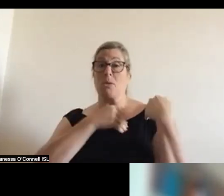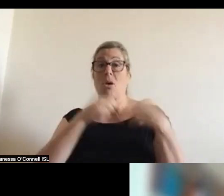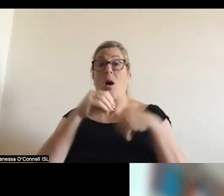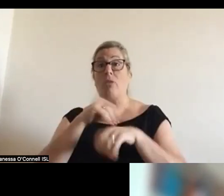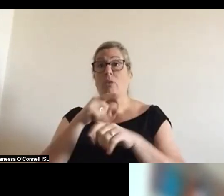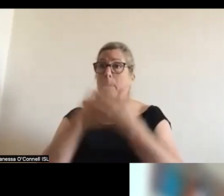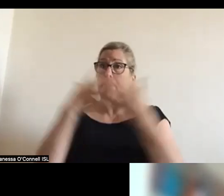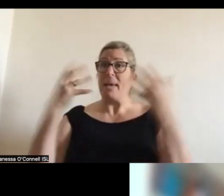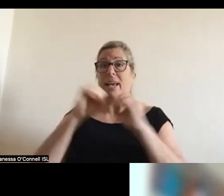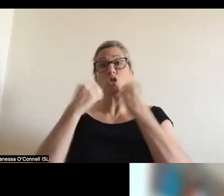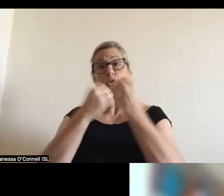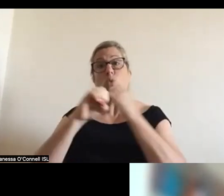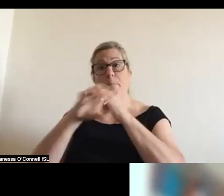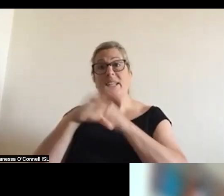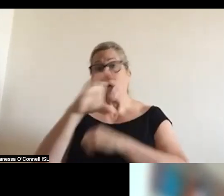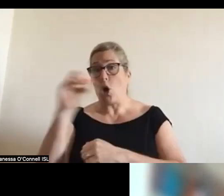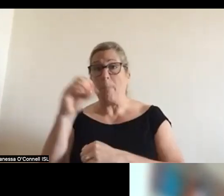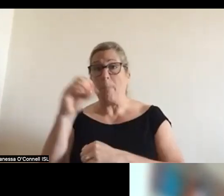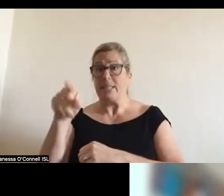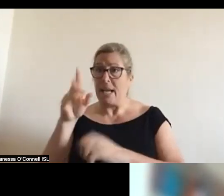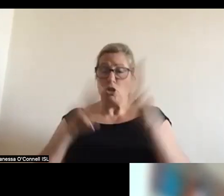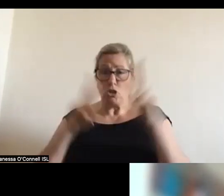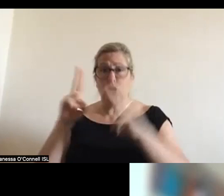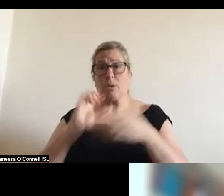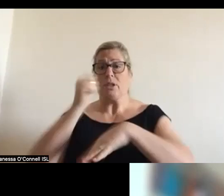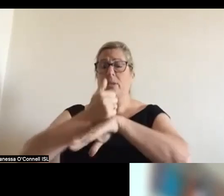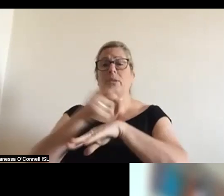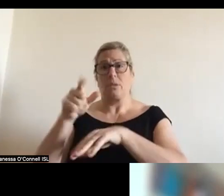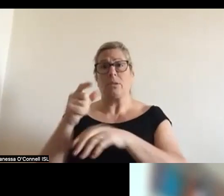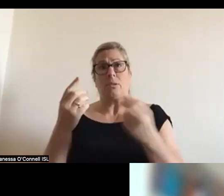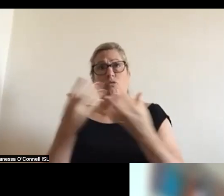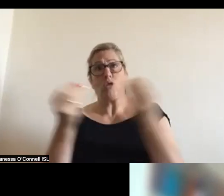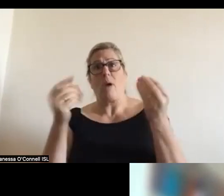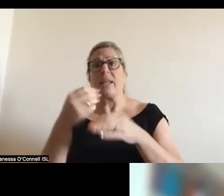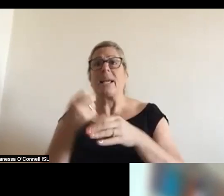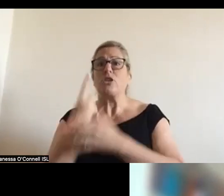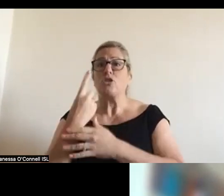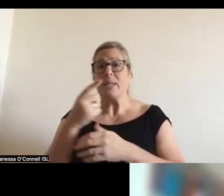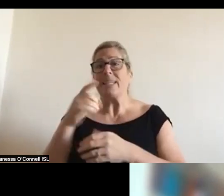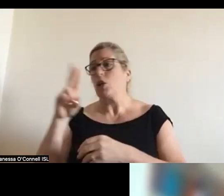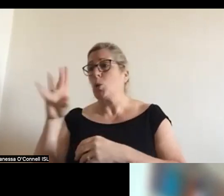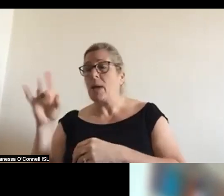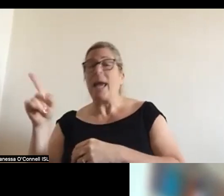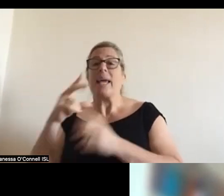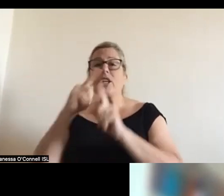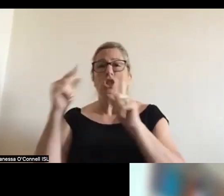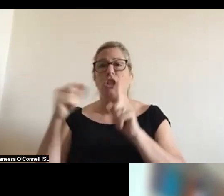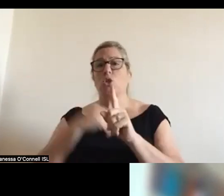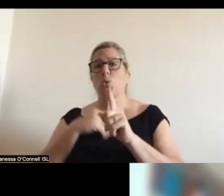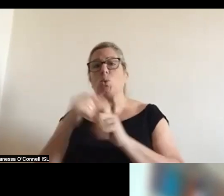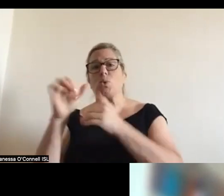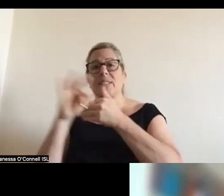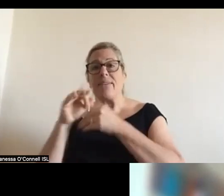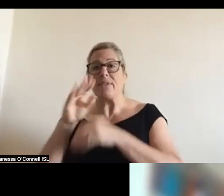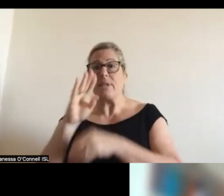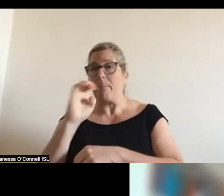media corporations to do something about it. Even the UK Digital Safety Bill, I mean, it looks promising. It's great that they've specifically